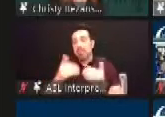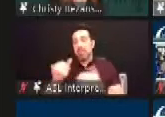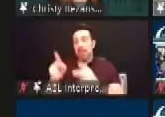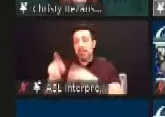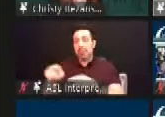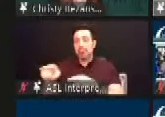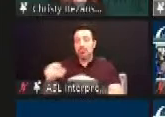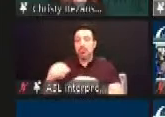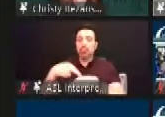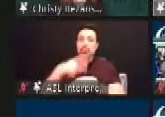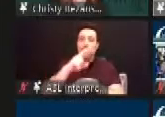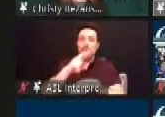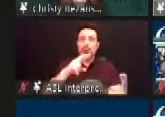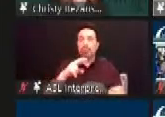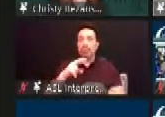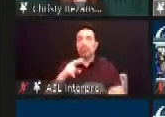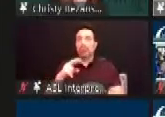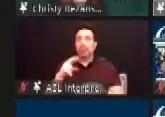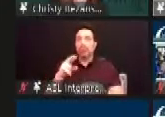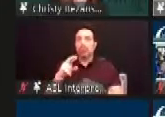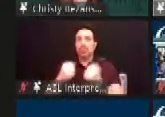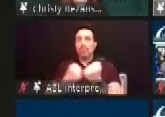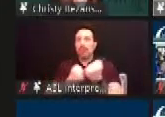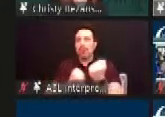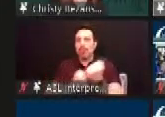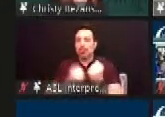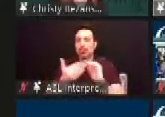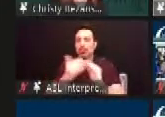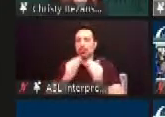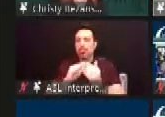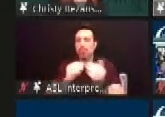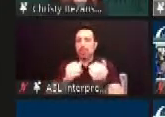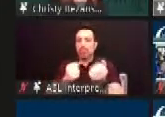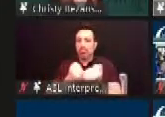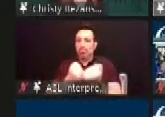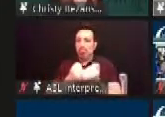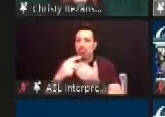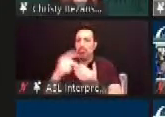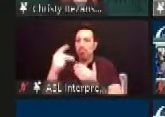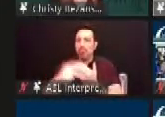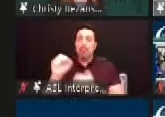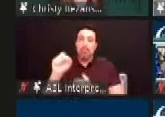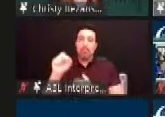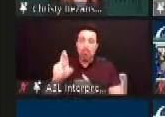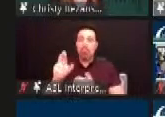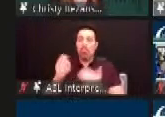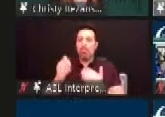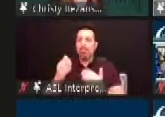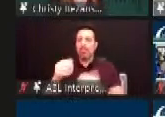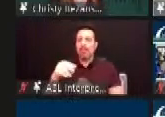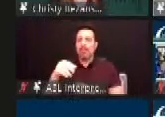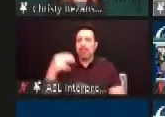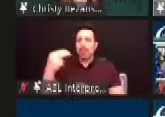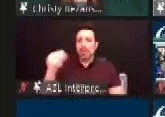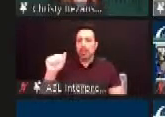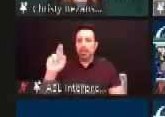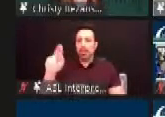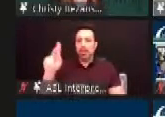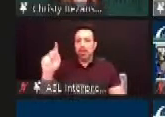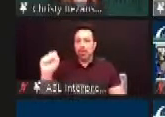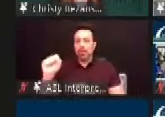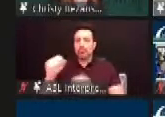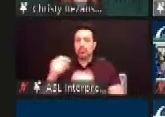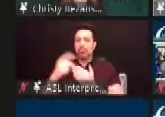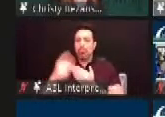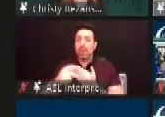is referred to our foundational community supports program, or maybe our HARPS program, or our housing and